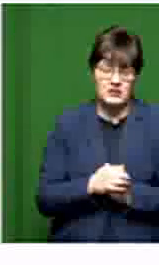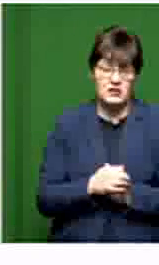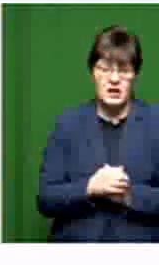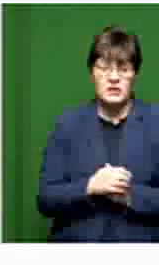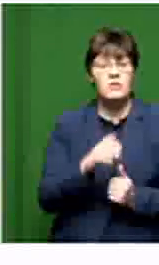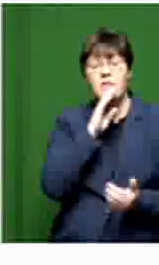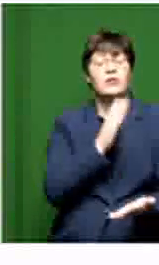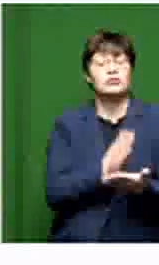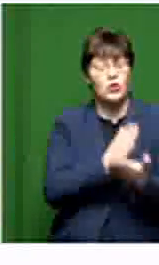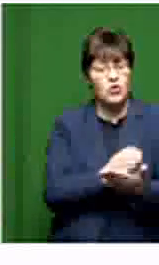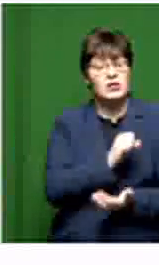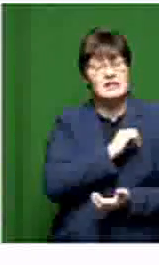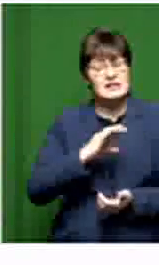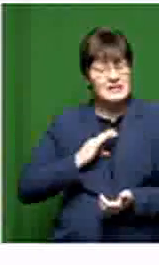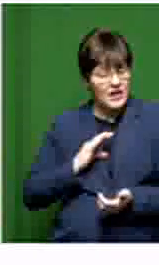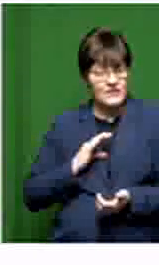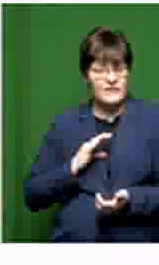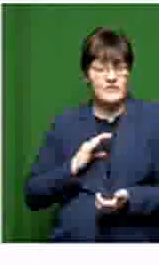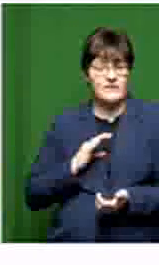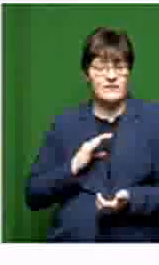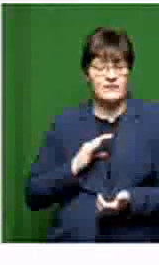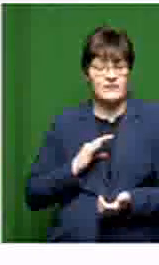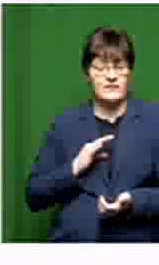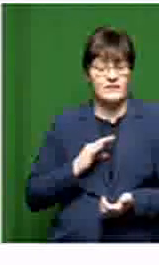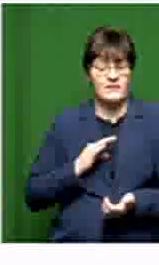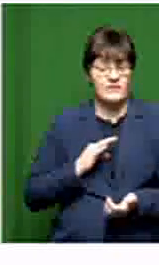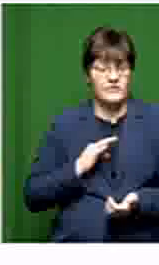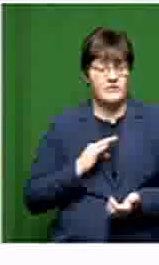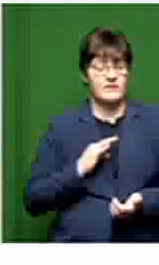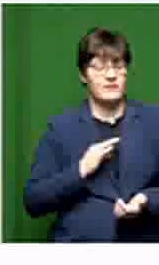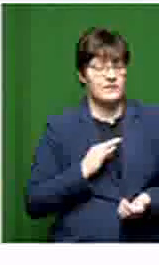that our staff remain,